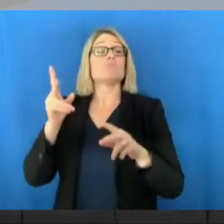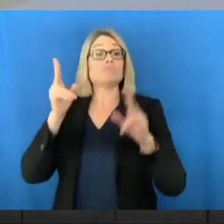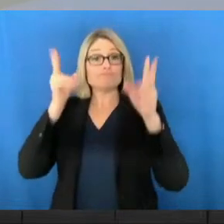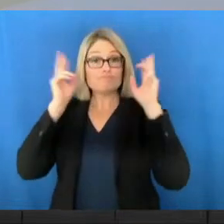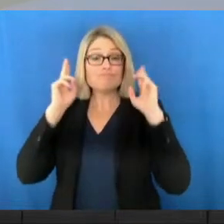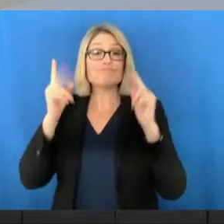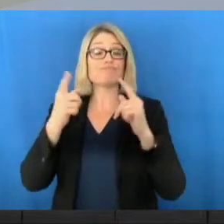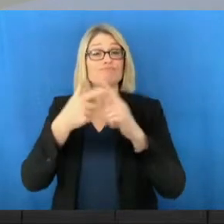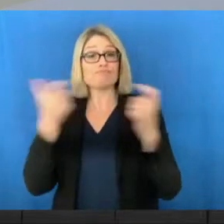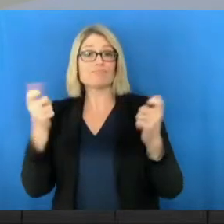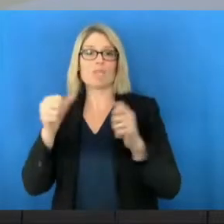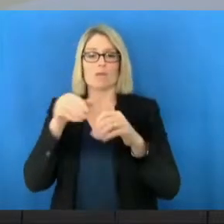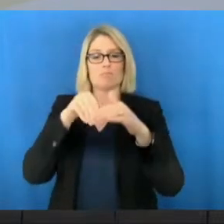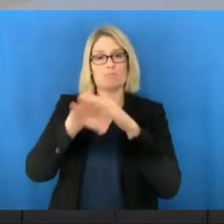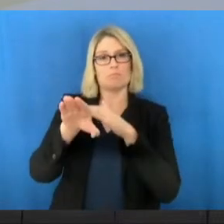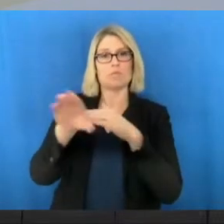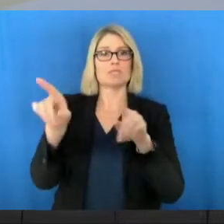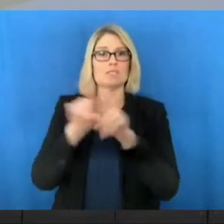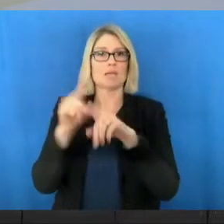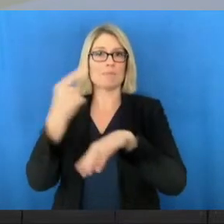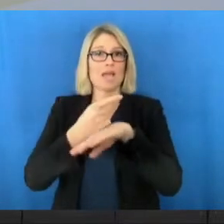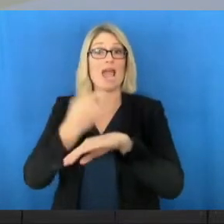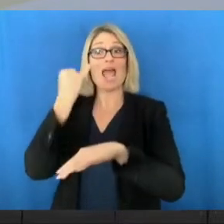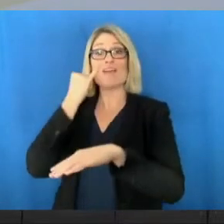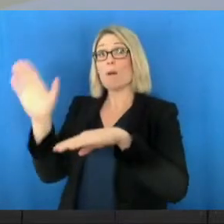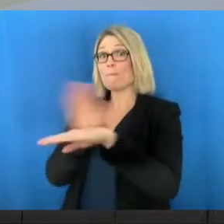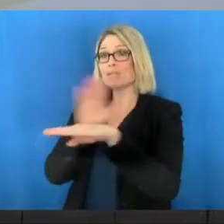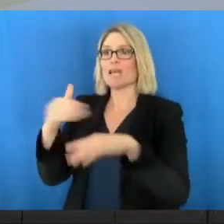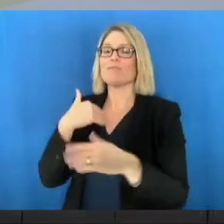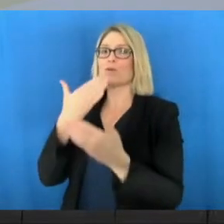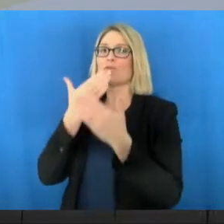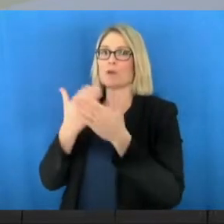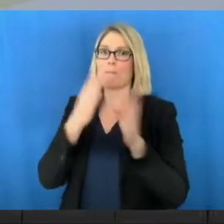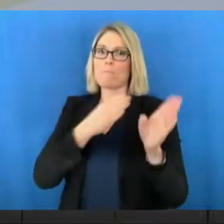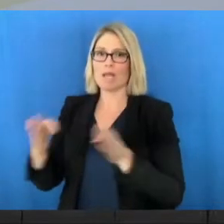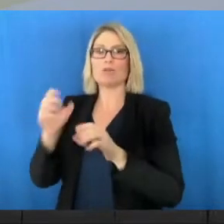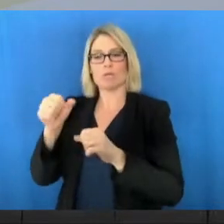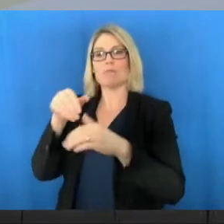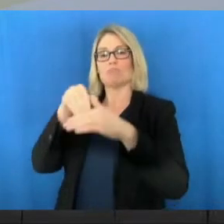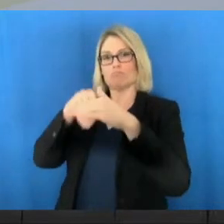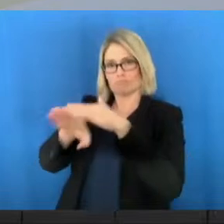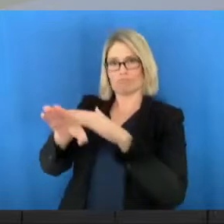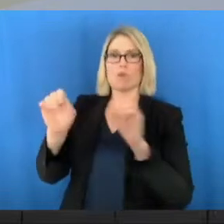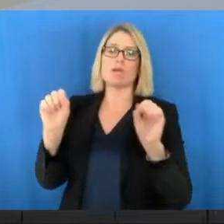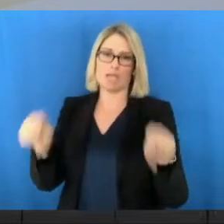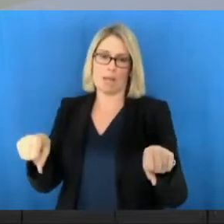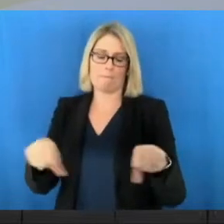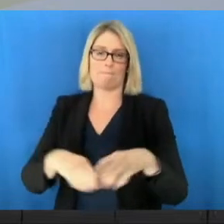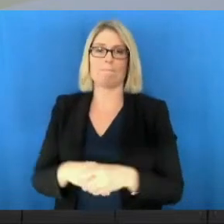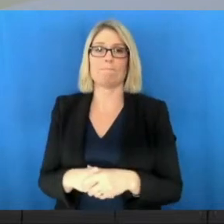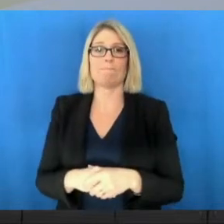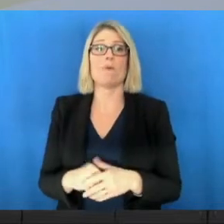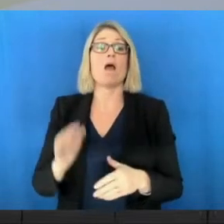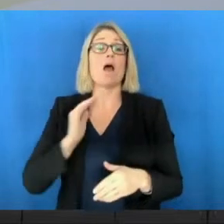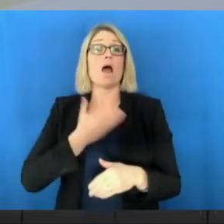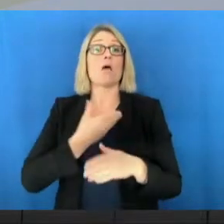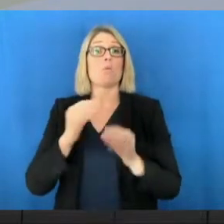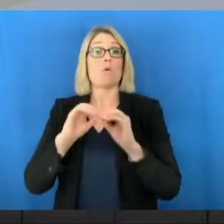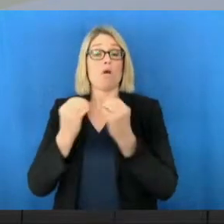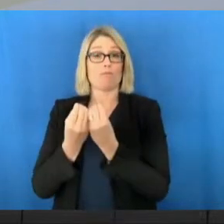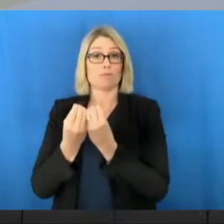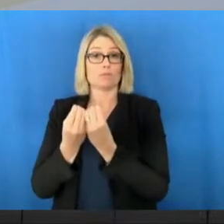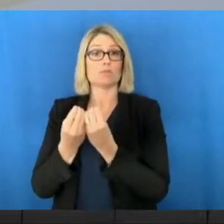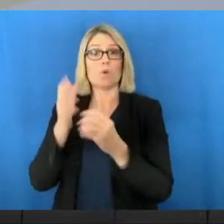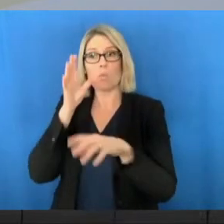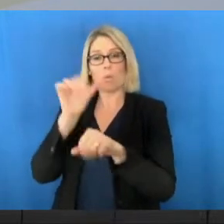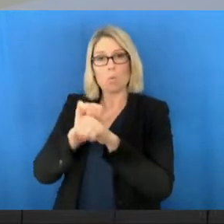walk-in basis, provided the business has a robust operational plan. Our office will work with